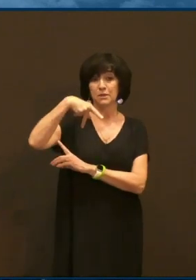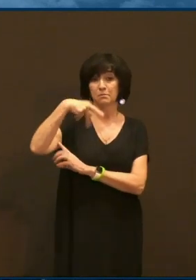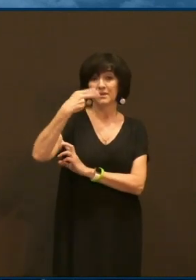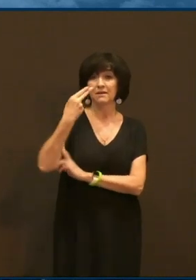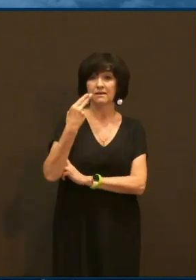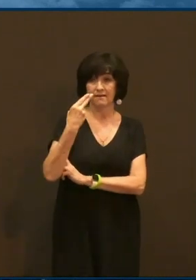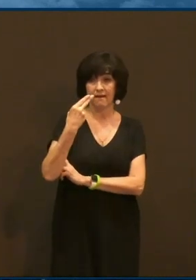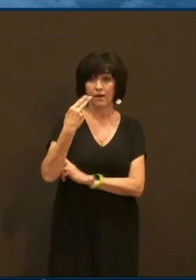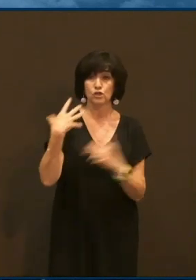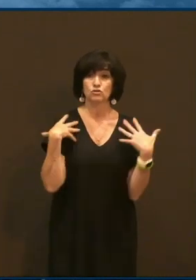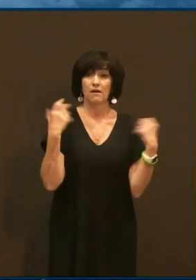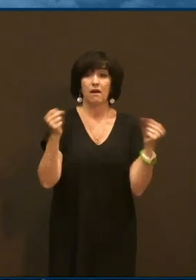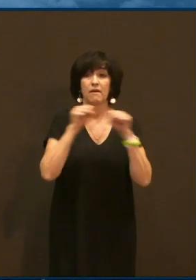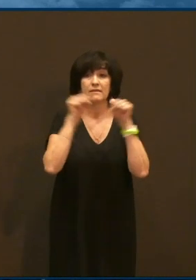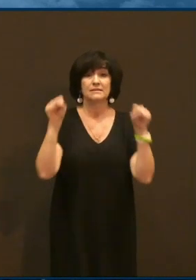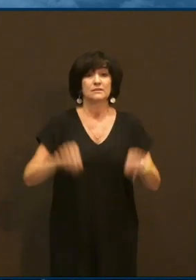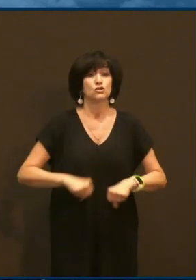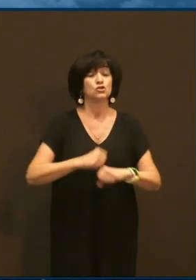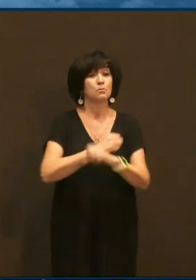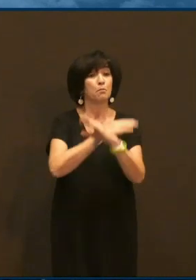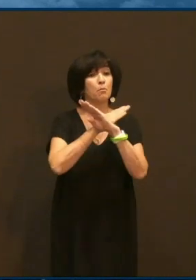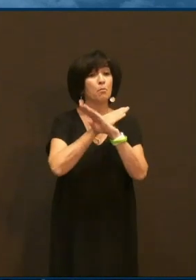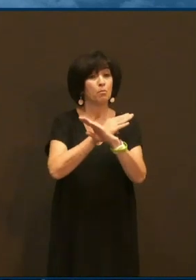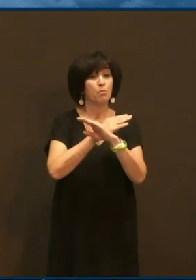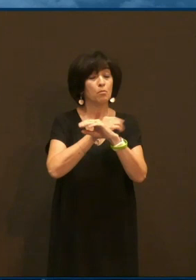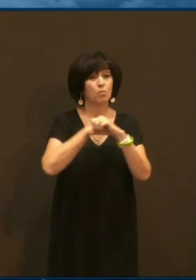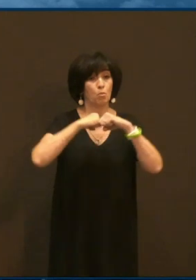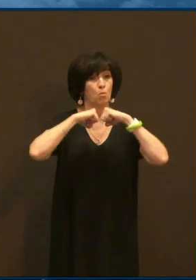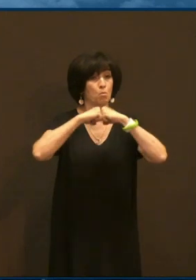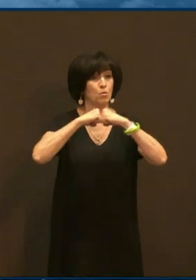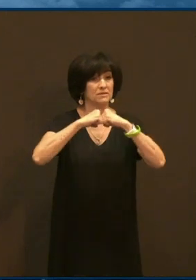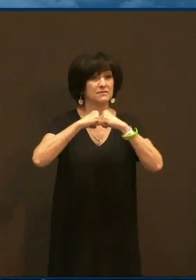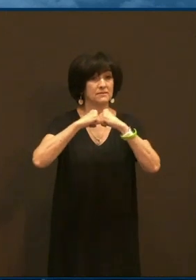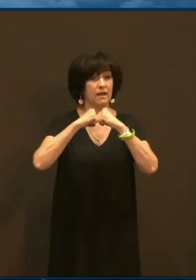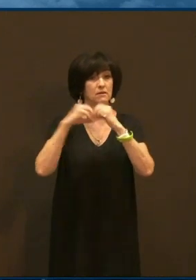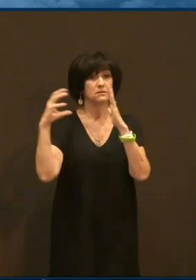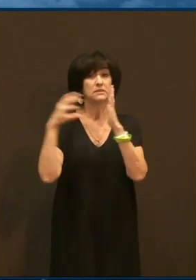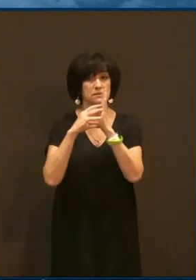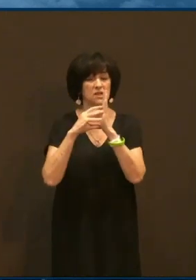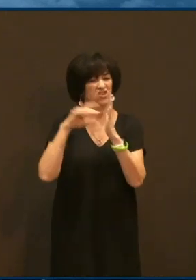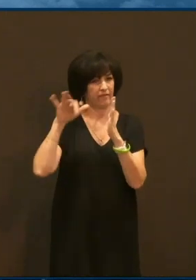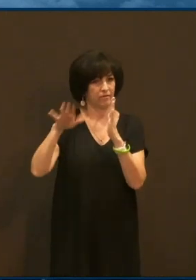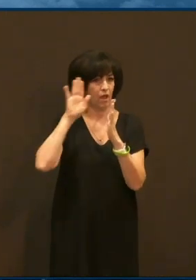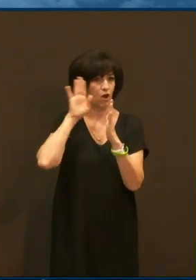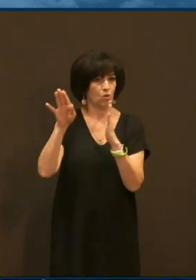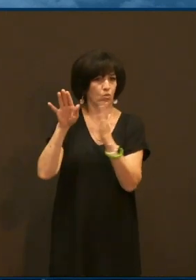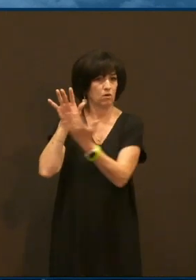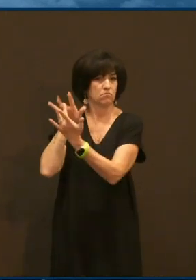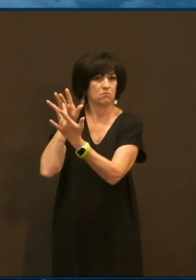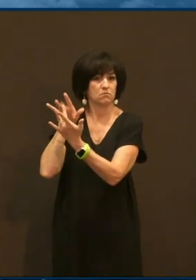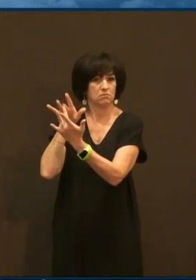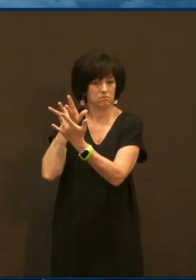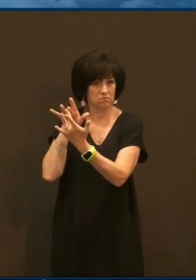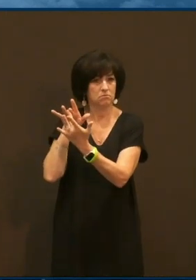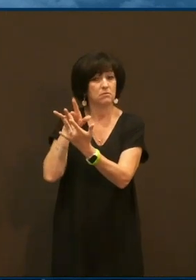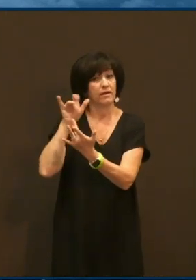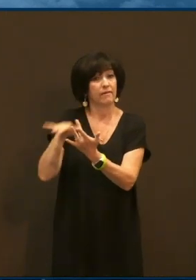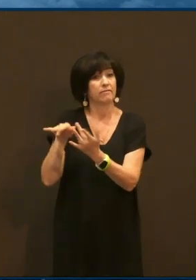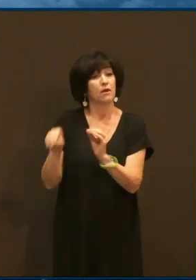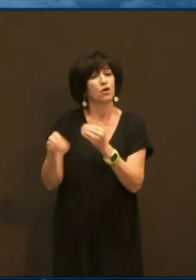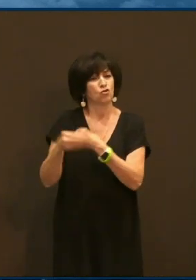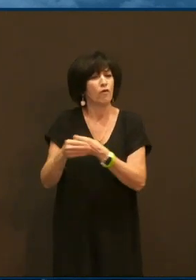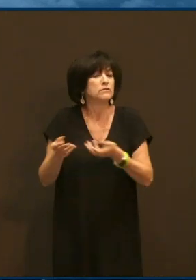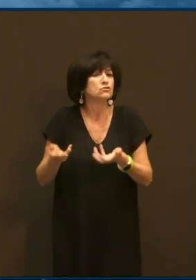to be, or continue to be, the centralized point of contact for managing complaints. This office already